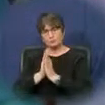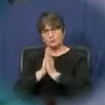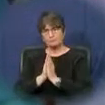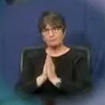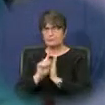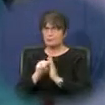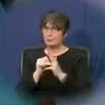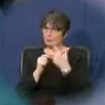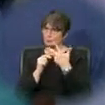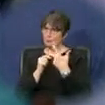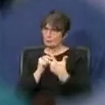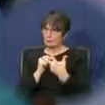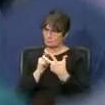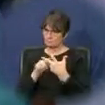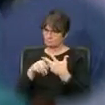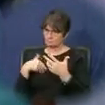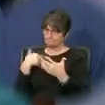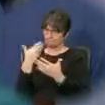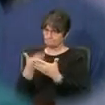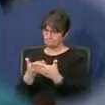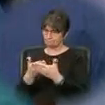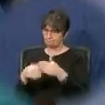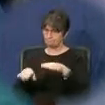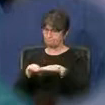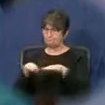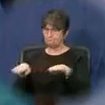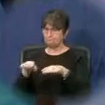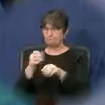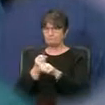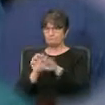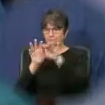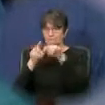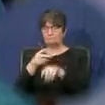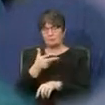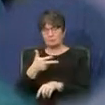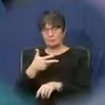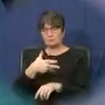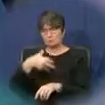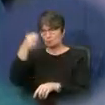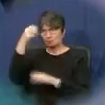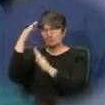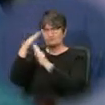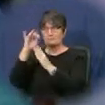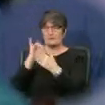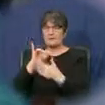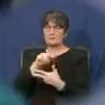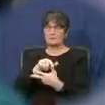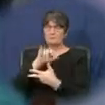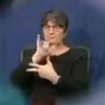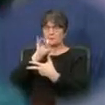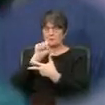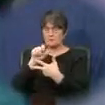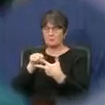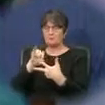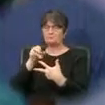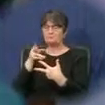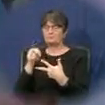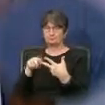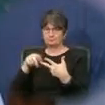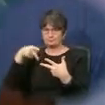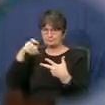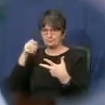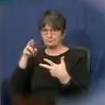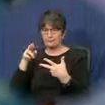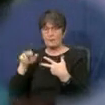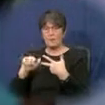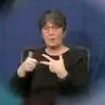were three that when they got to the foot of the mount that he took to the top. It was James and John and Peter. But